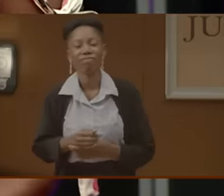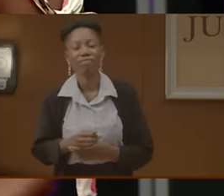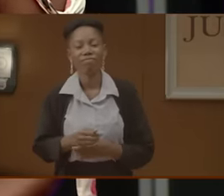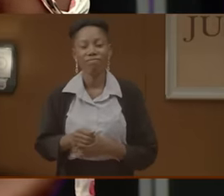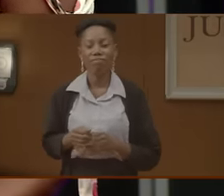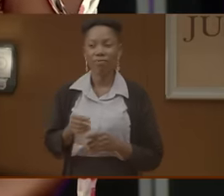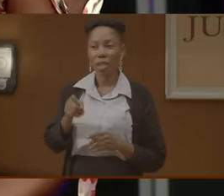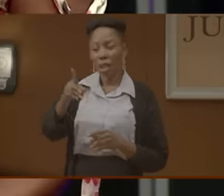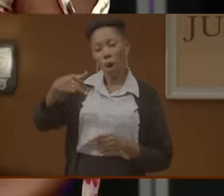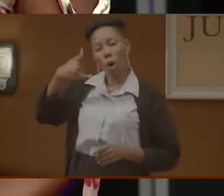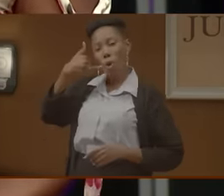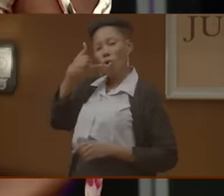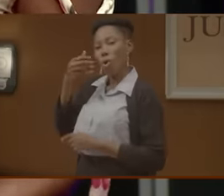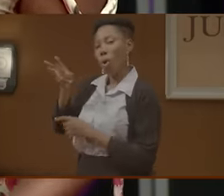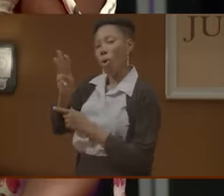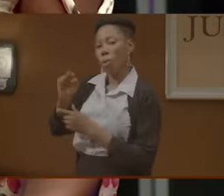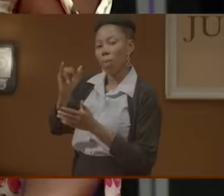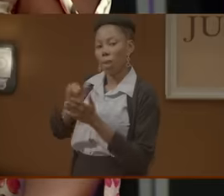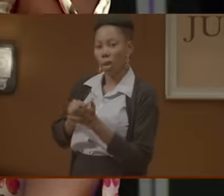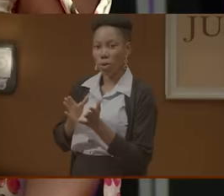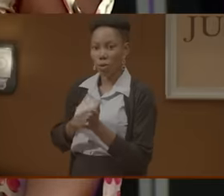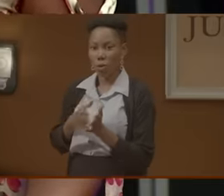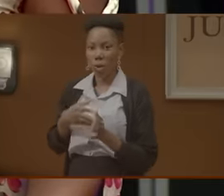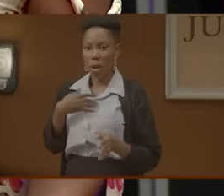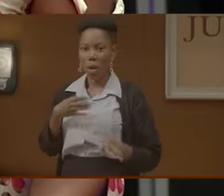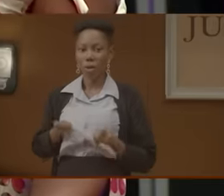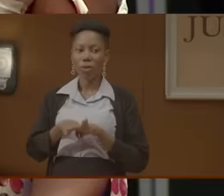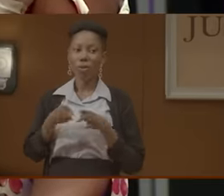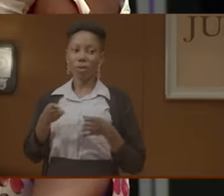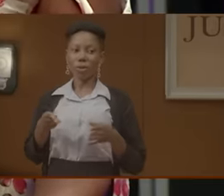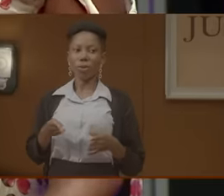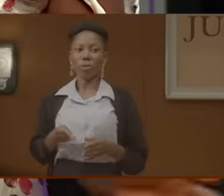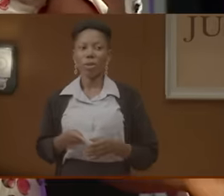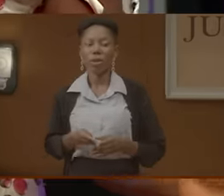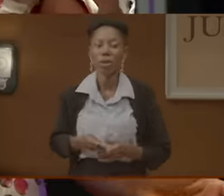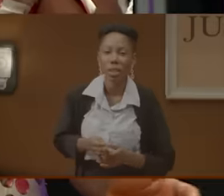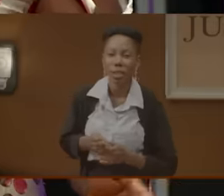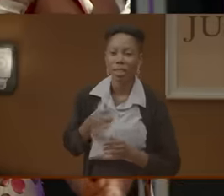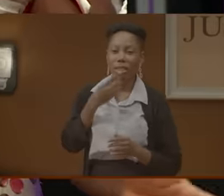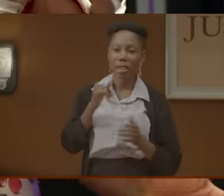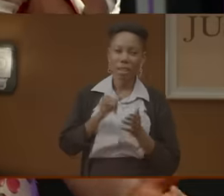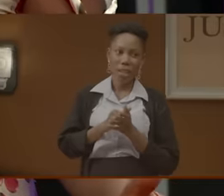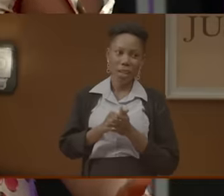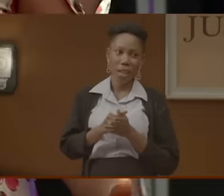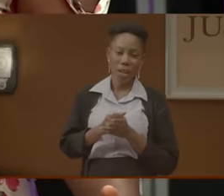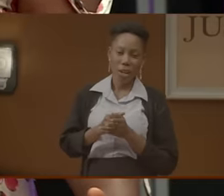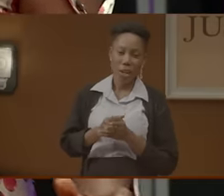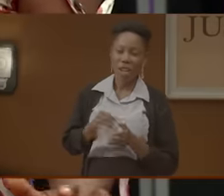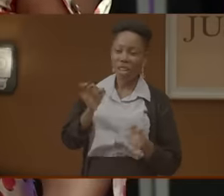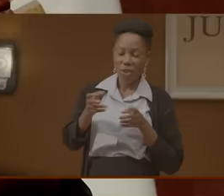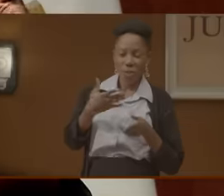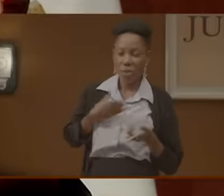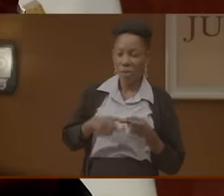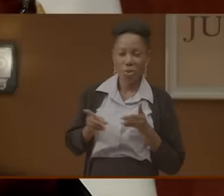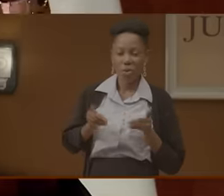have resumed. He said, I should go to her. That when that anything how I want, make I deal the children. Look, let